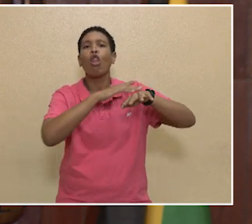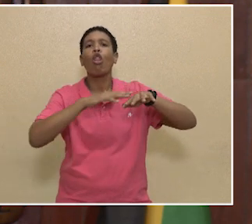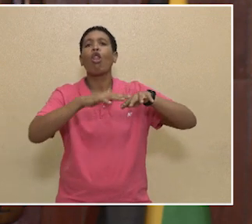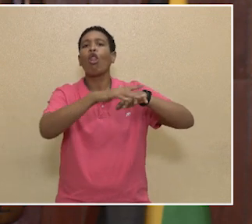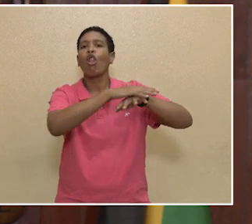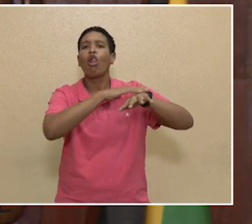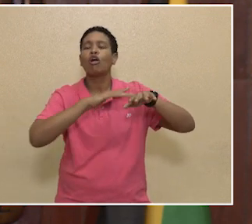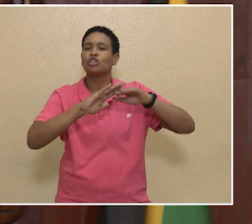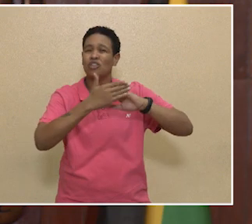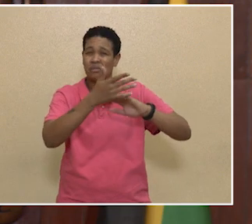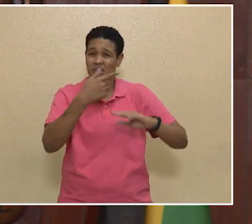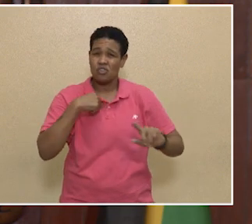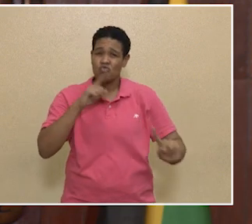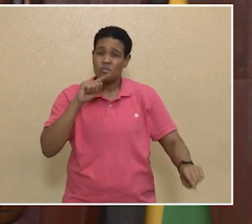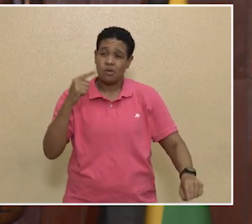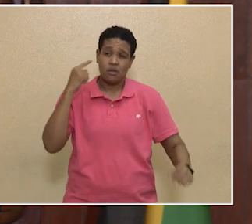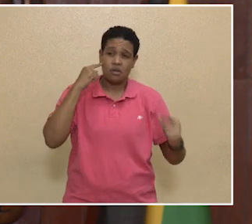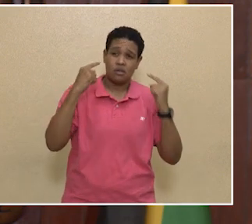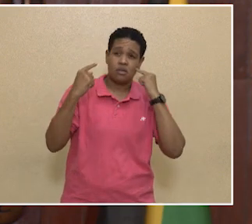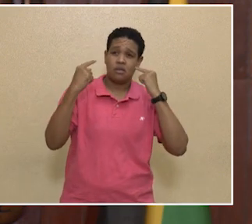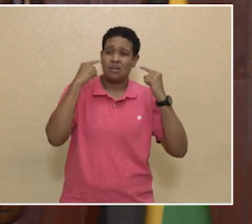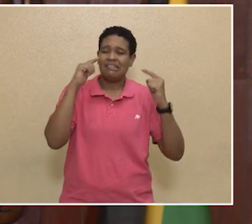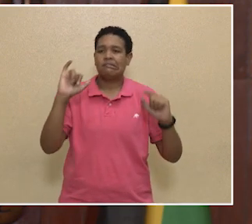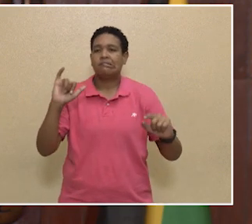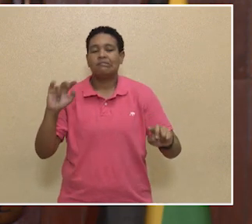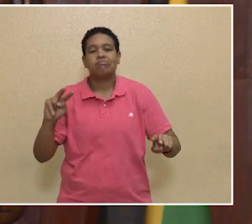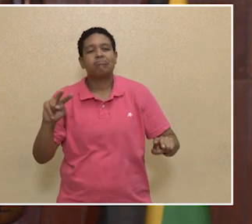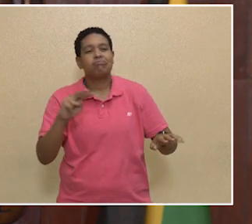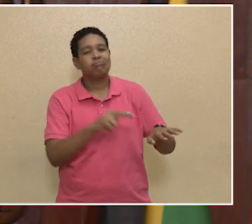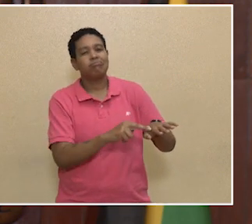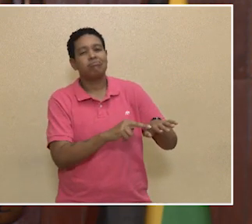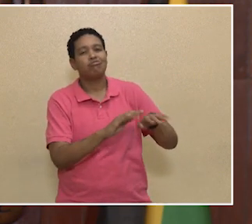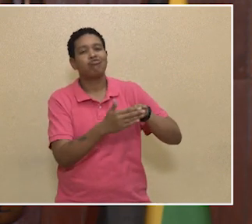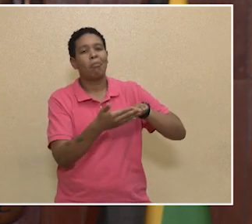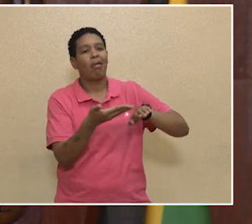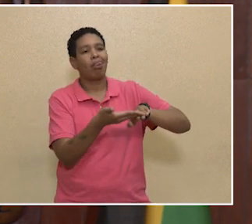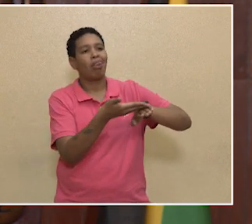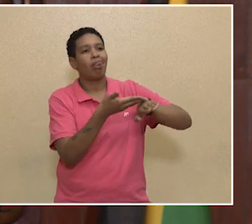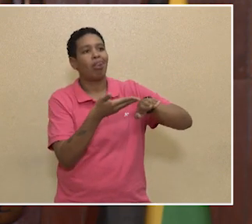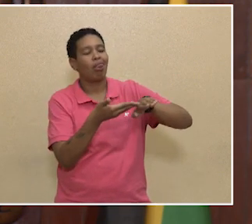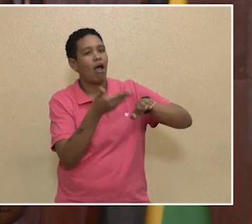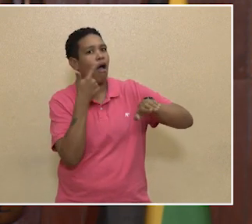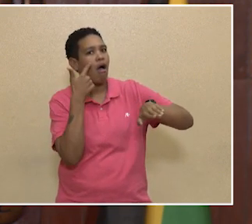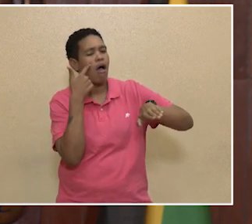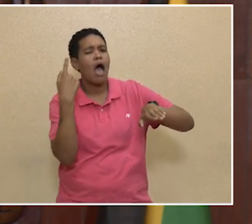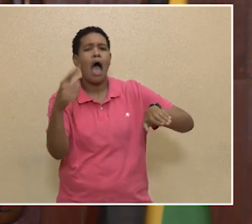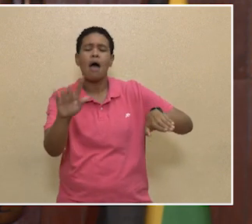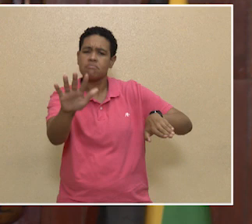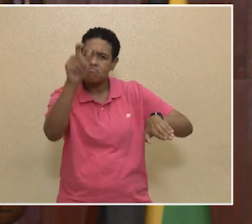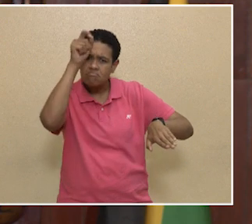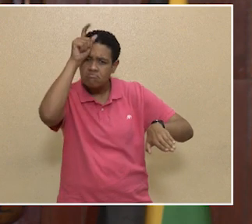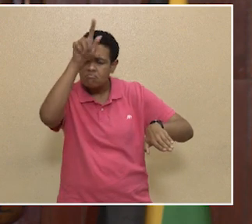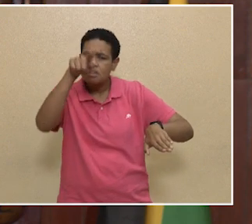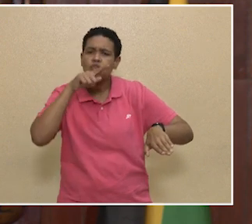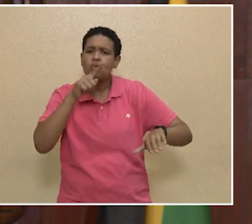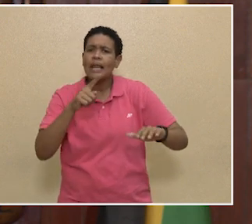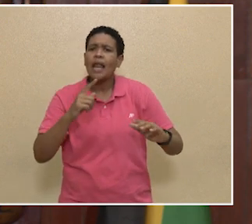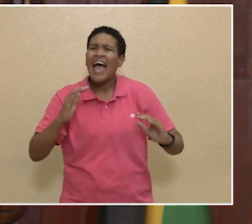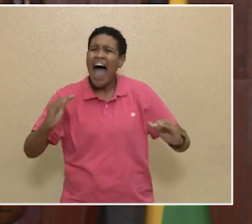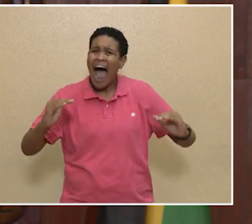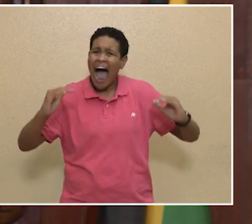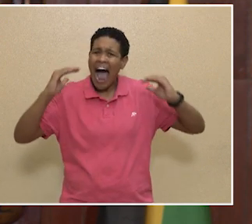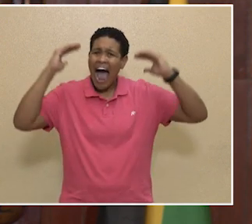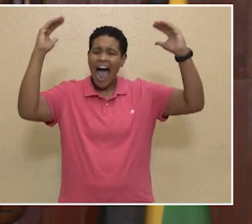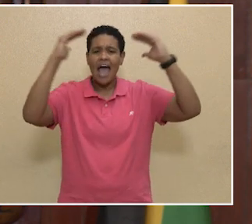from right across the island, and it is clear that whilst there was a fairly high level